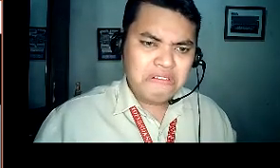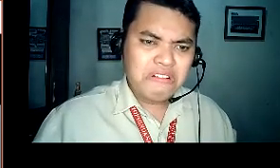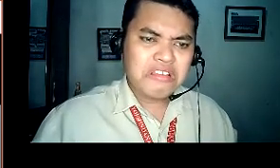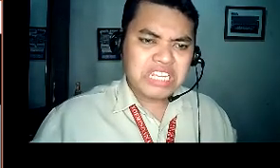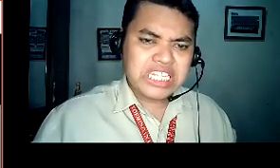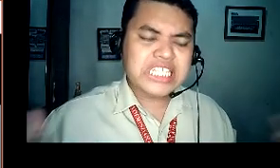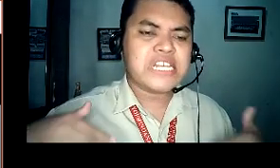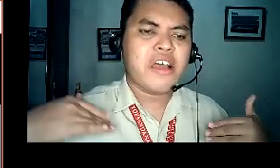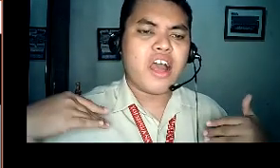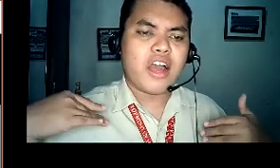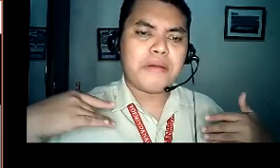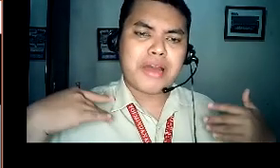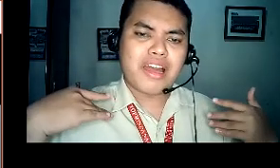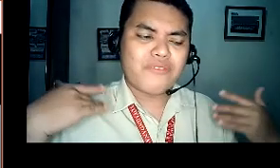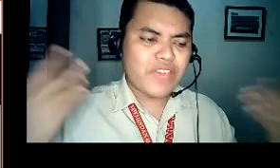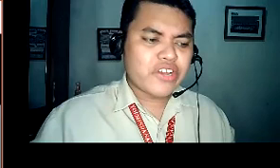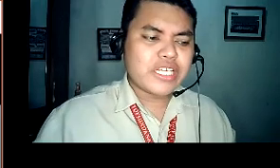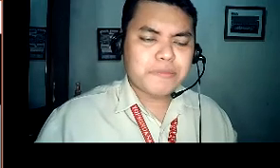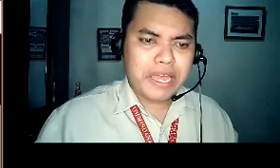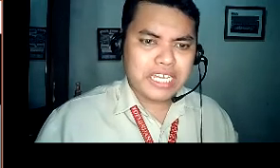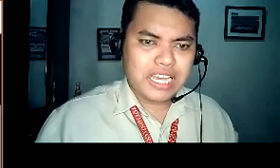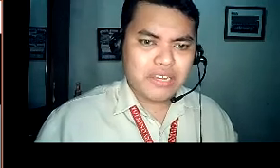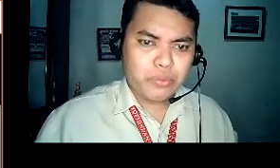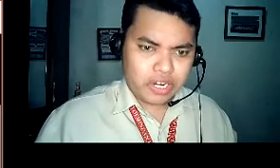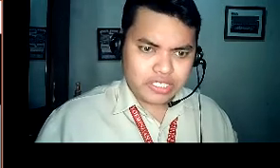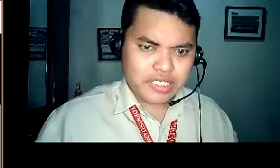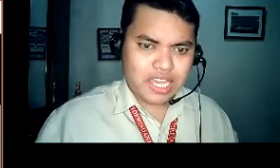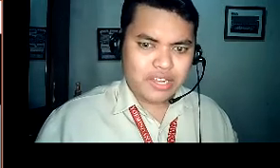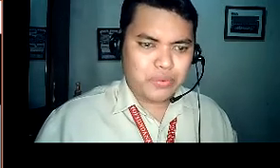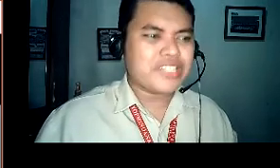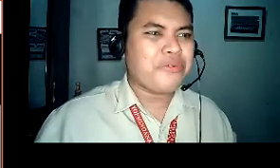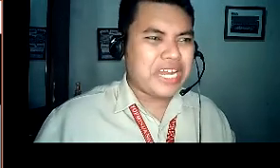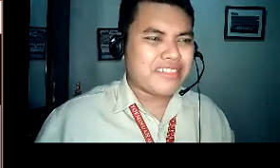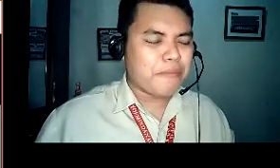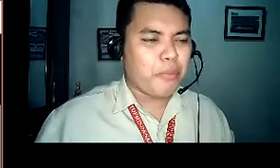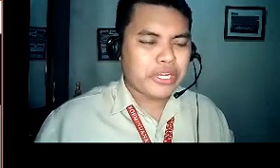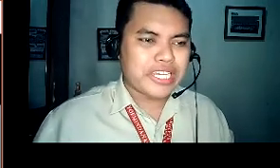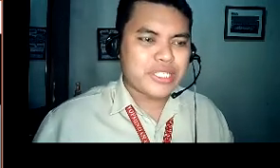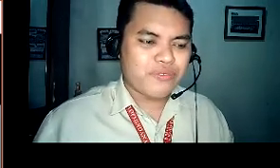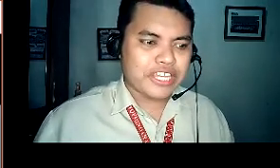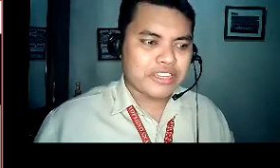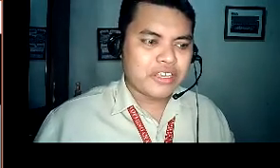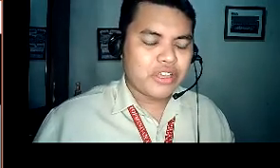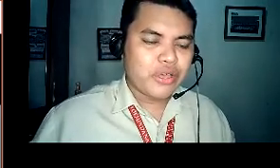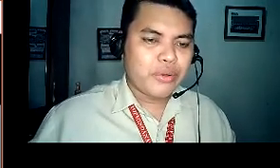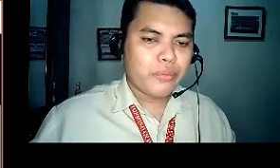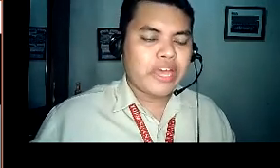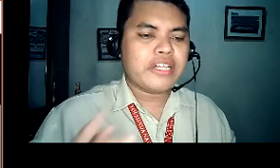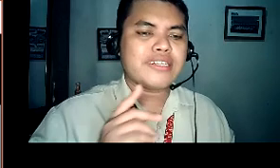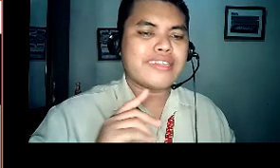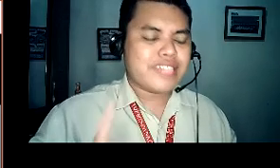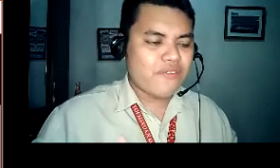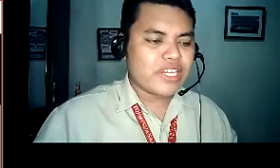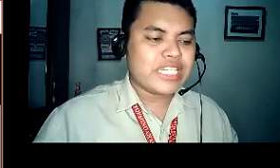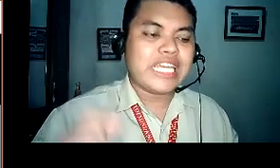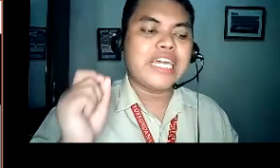how these finger spelling works and what really the importance of it.